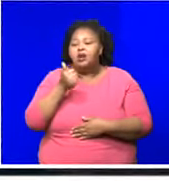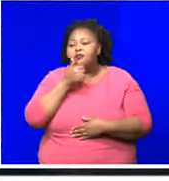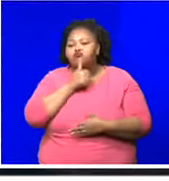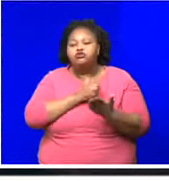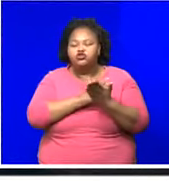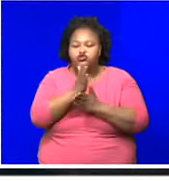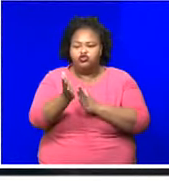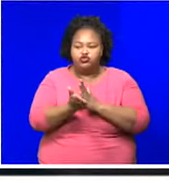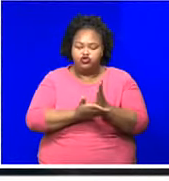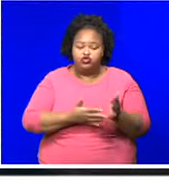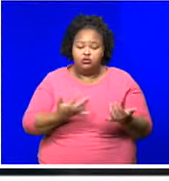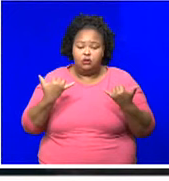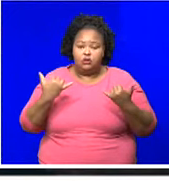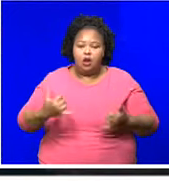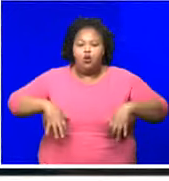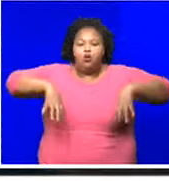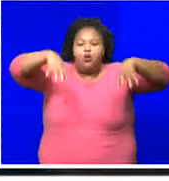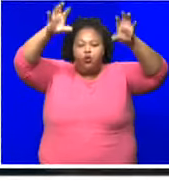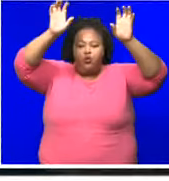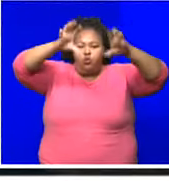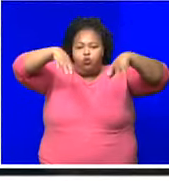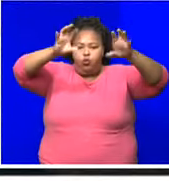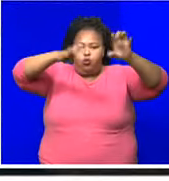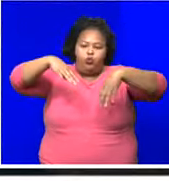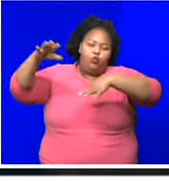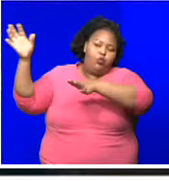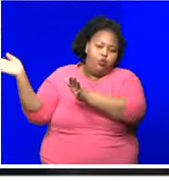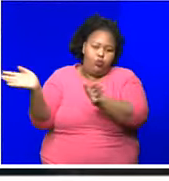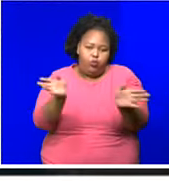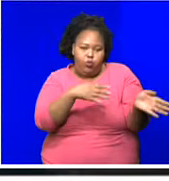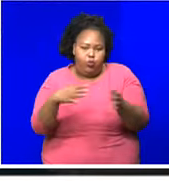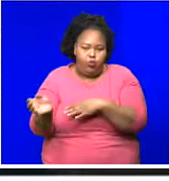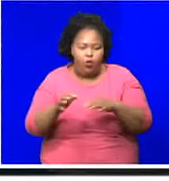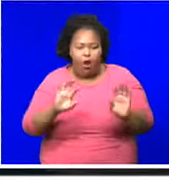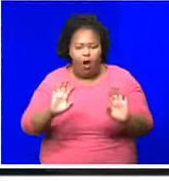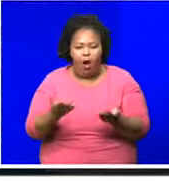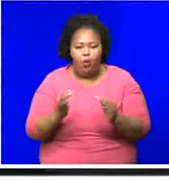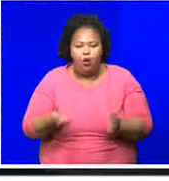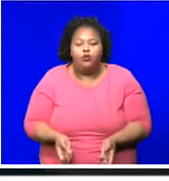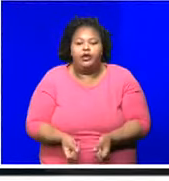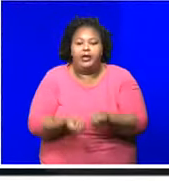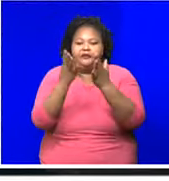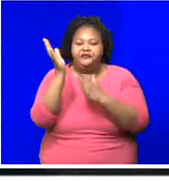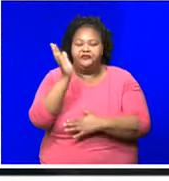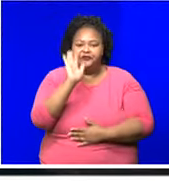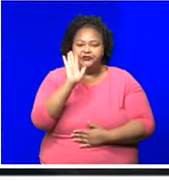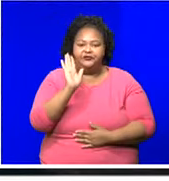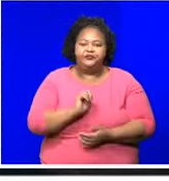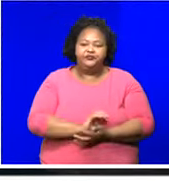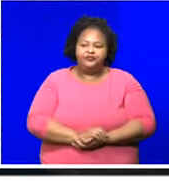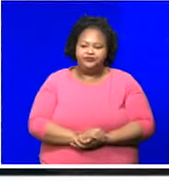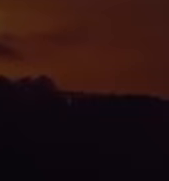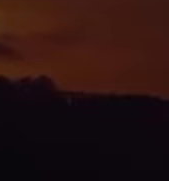That brings us to the end of our news bulletin tonight. Up next is the weather forecast for selected towns. Good night, Eswatini.